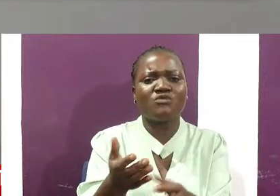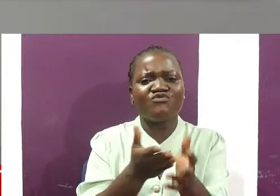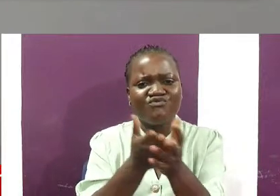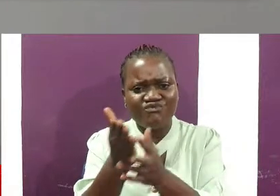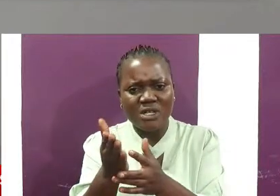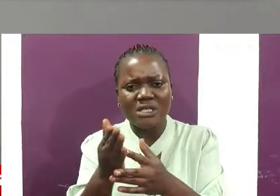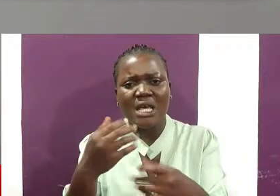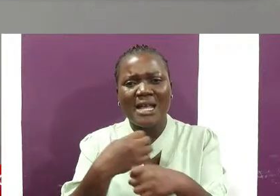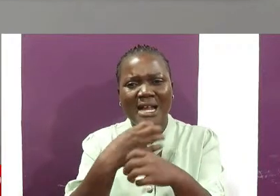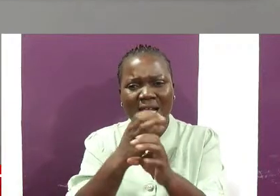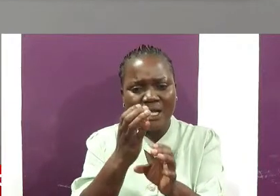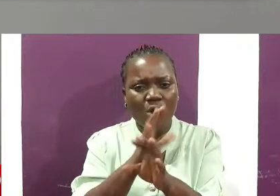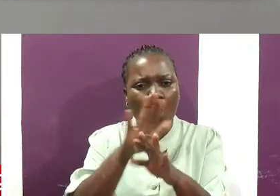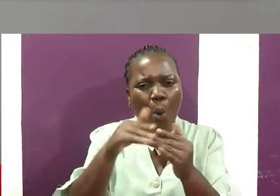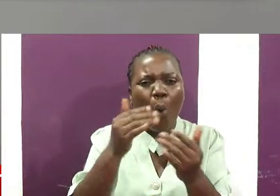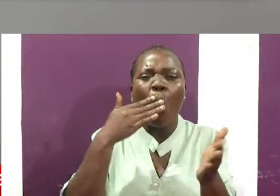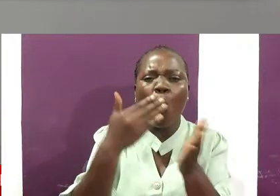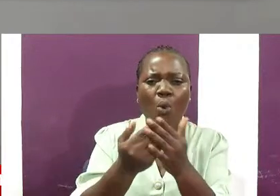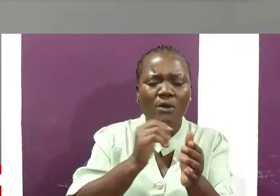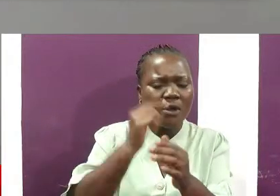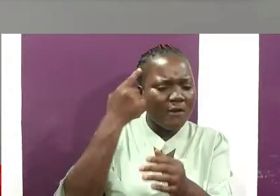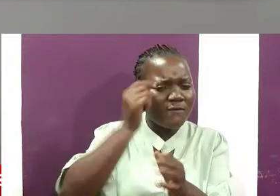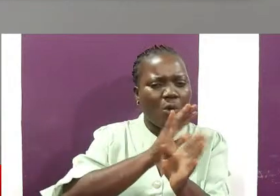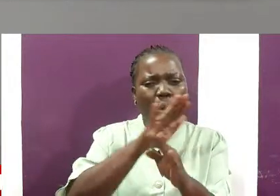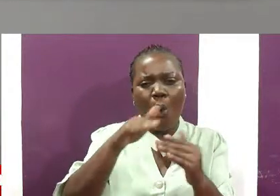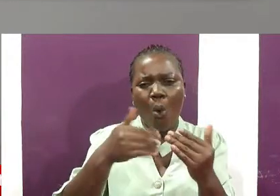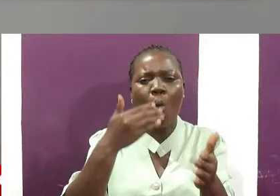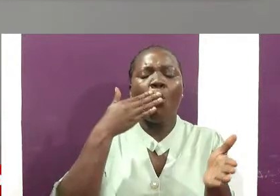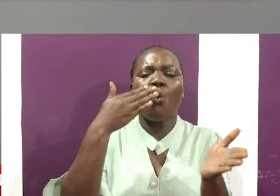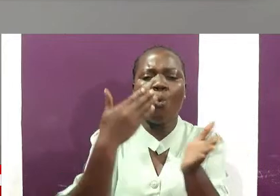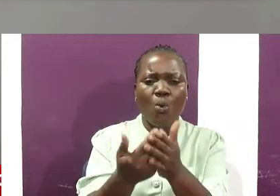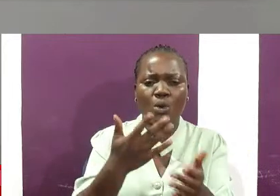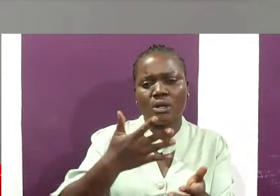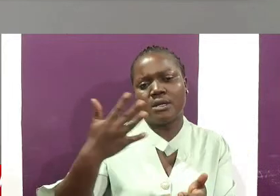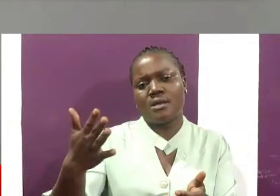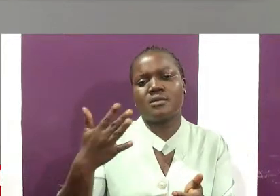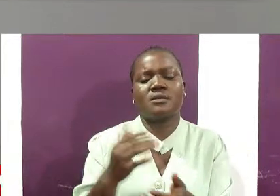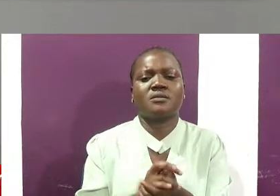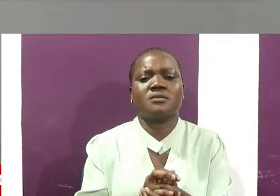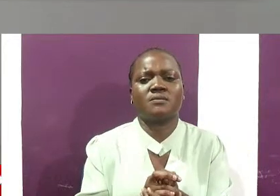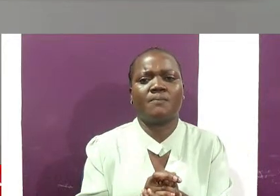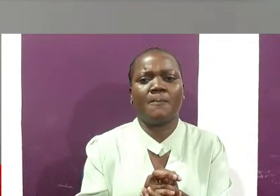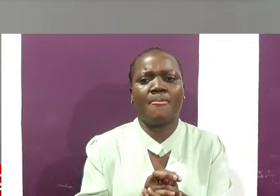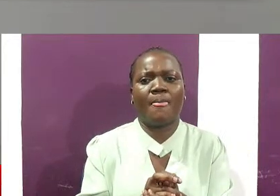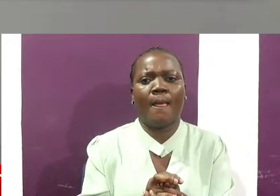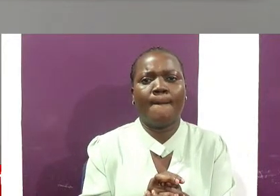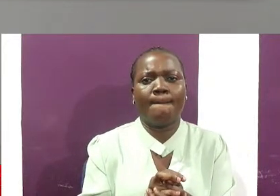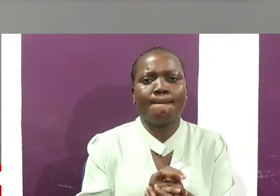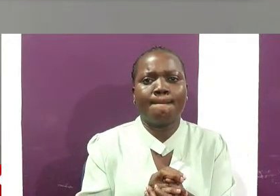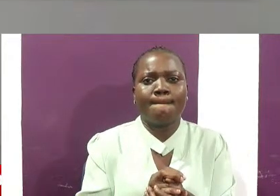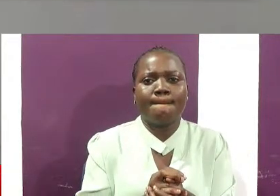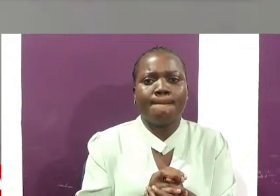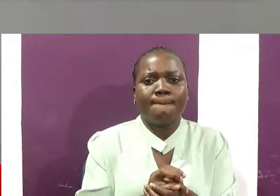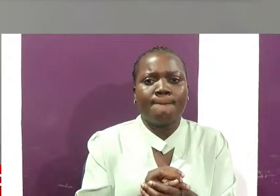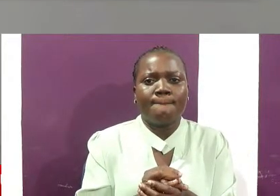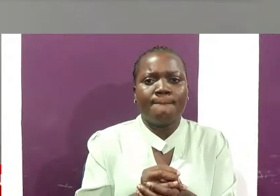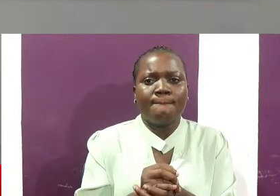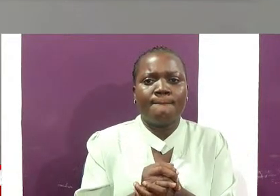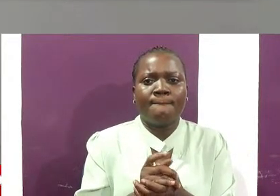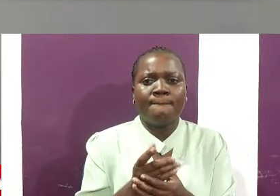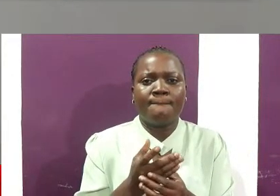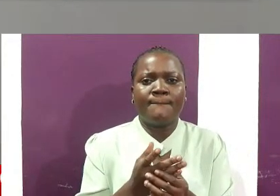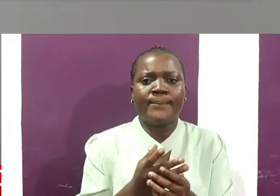nyuma pa enyina. And so let me say it again, when Paul or any apostle